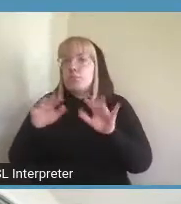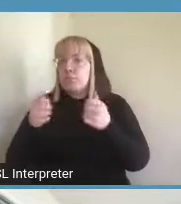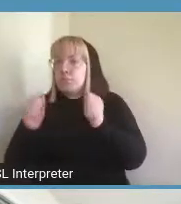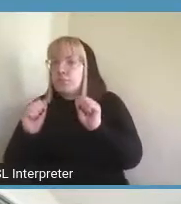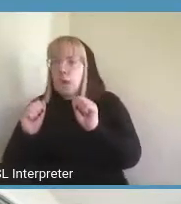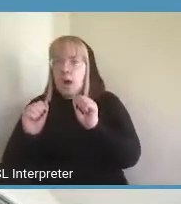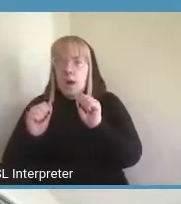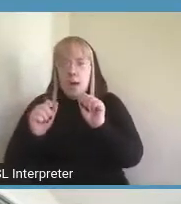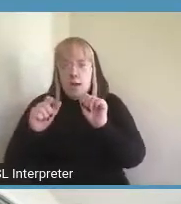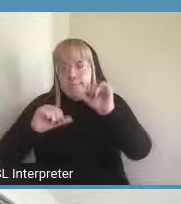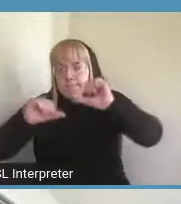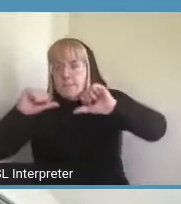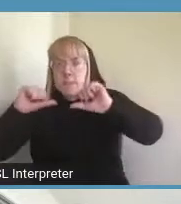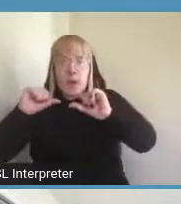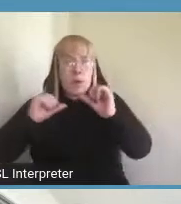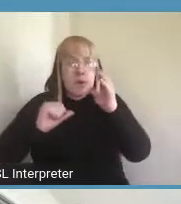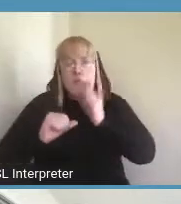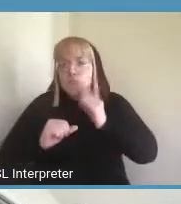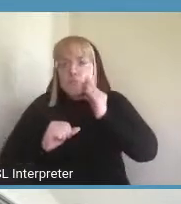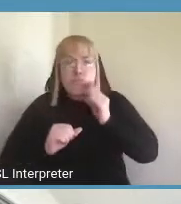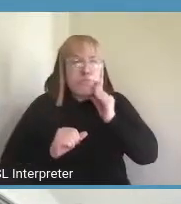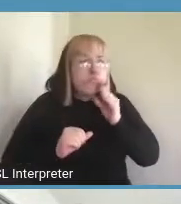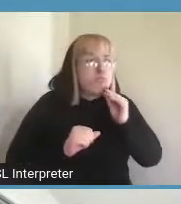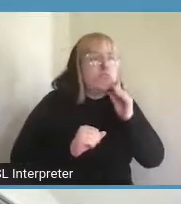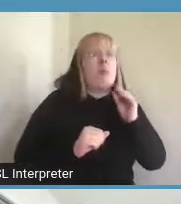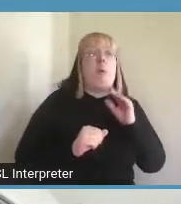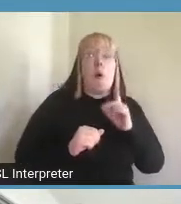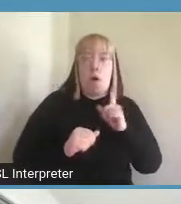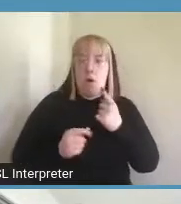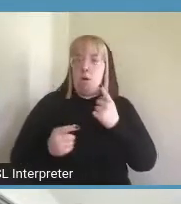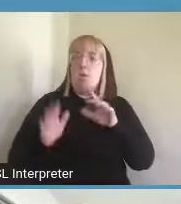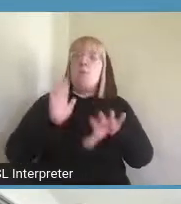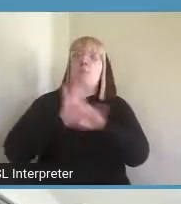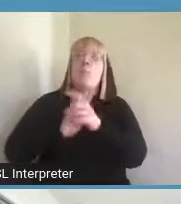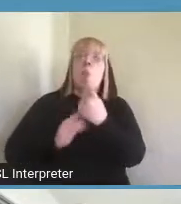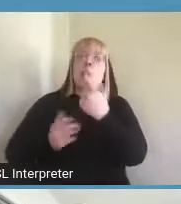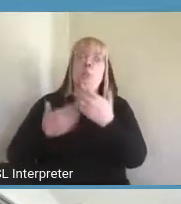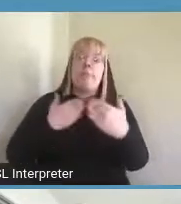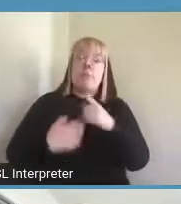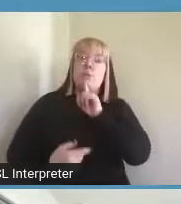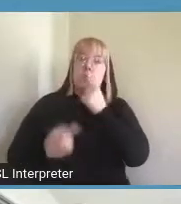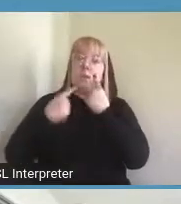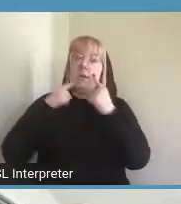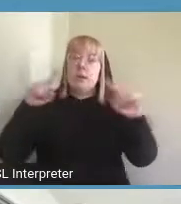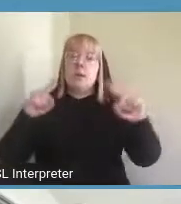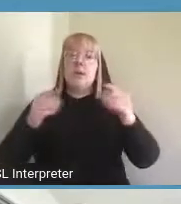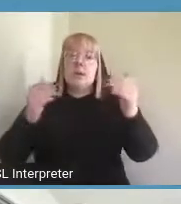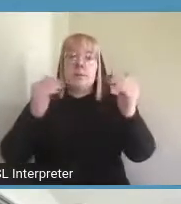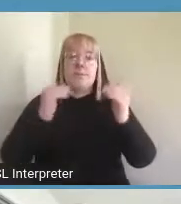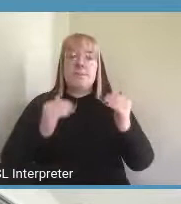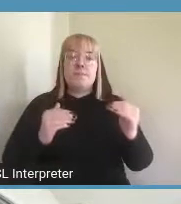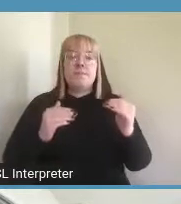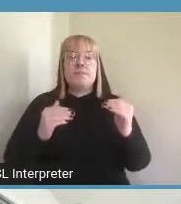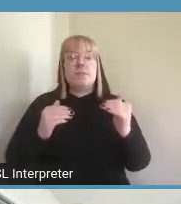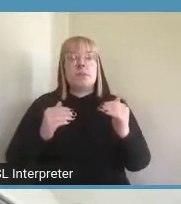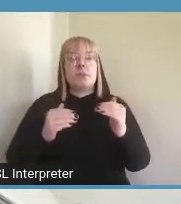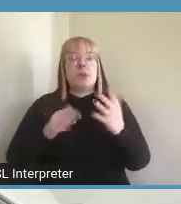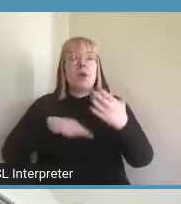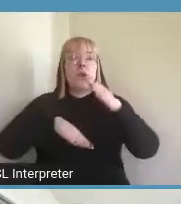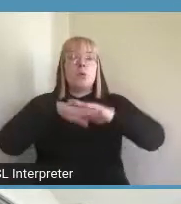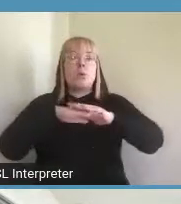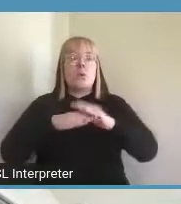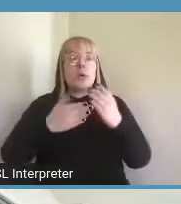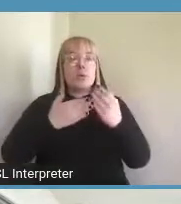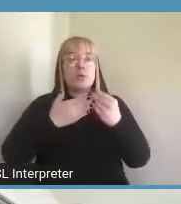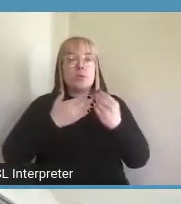what changed, and iterate. Data can help you understand your audiences, and it can also help you increase revenue. So I've got a lot